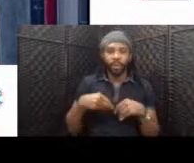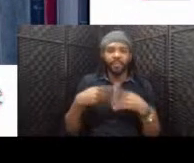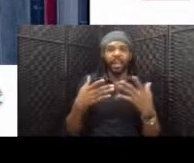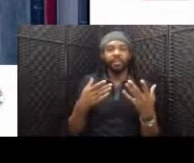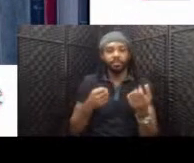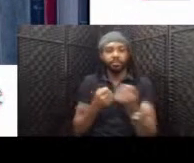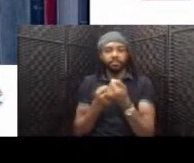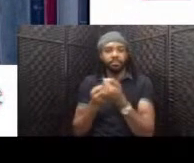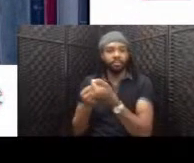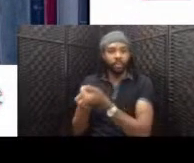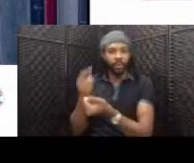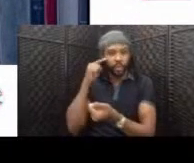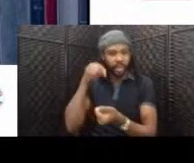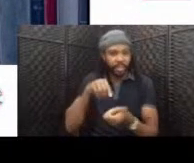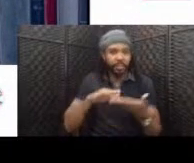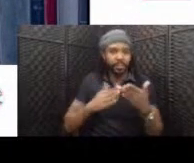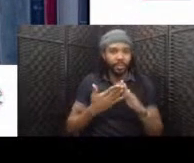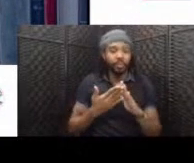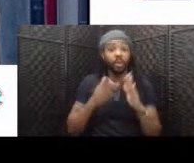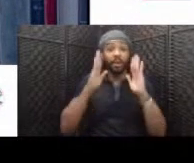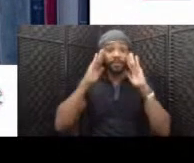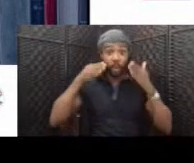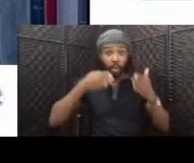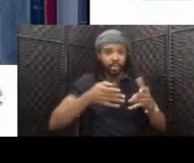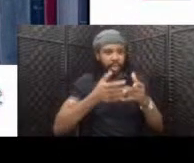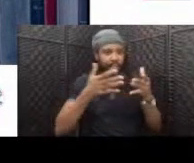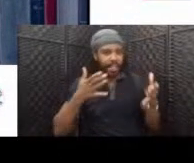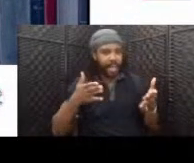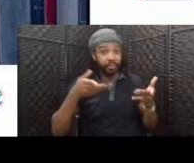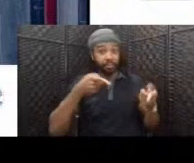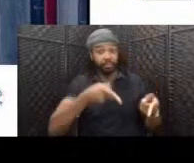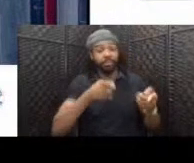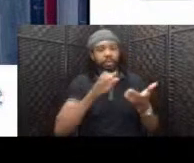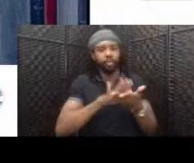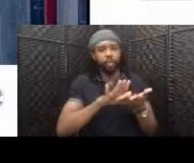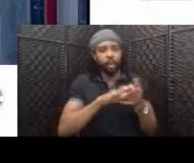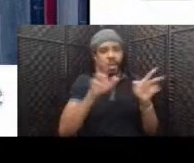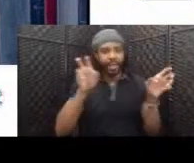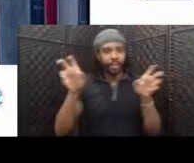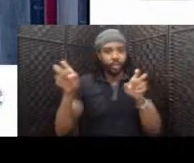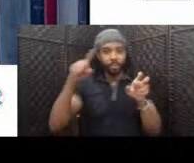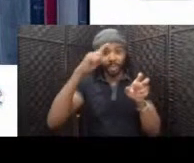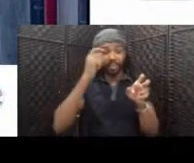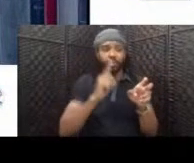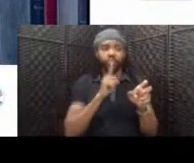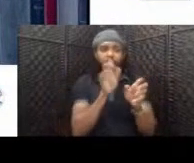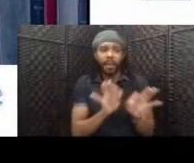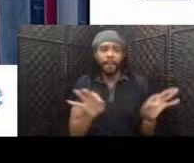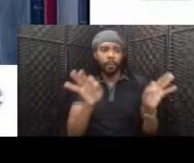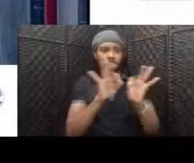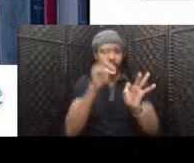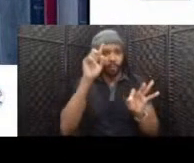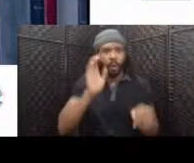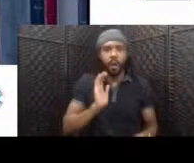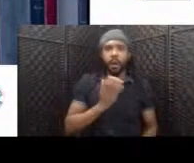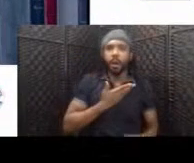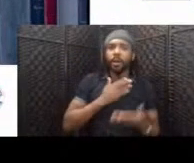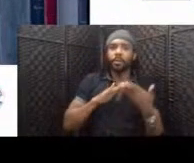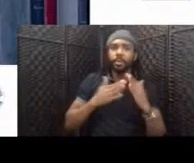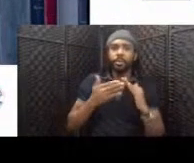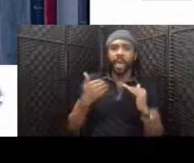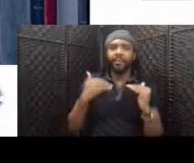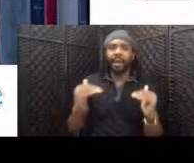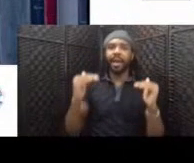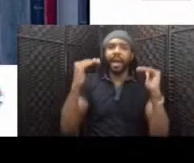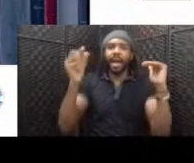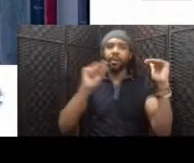And we focus a lot on school issues because it's so important to our communities. High quality education,